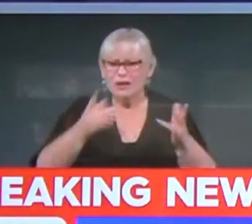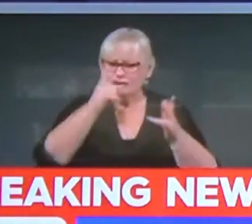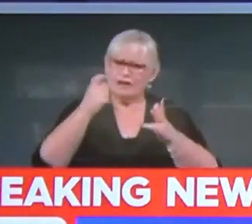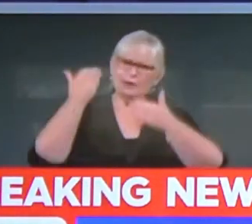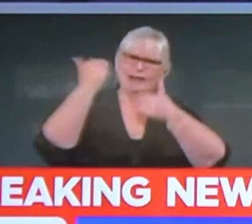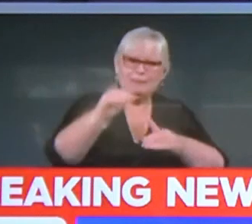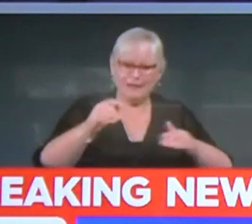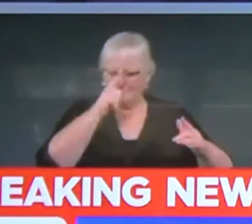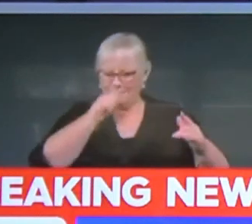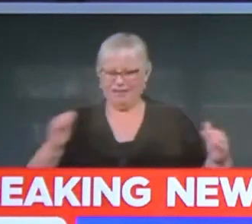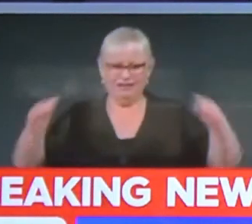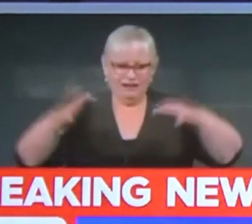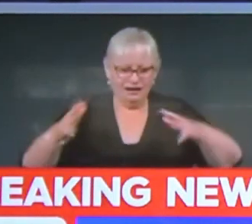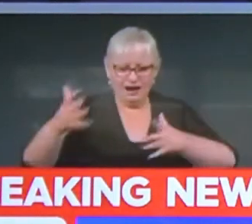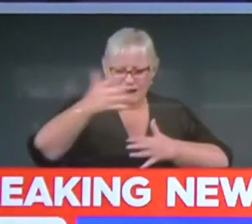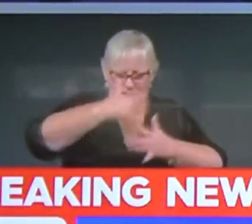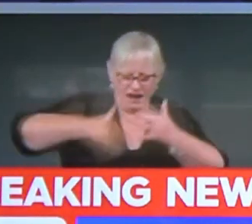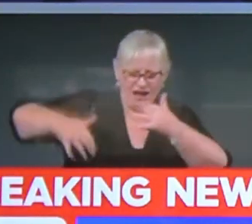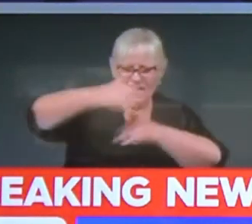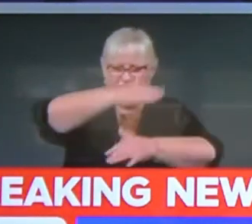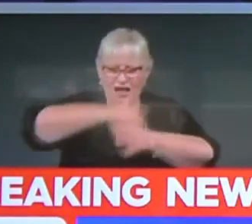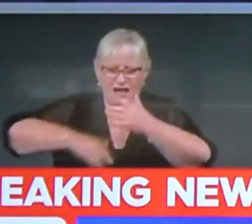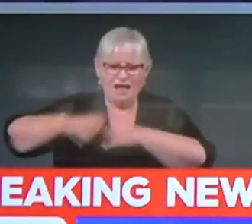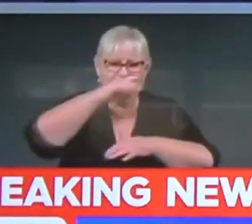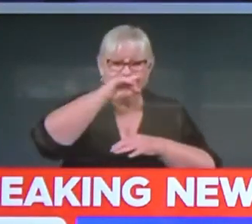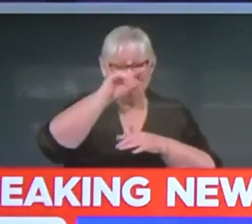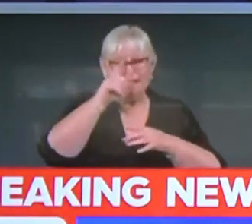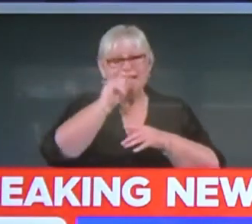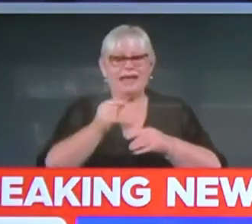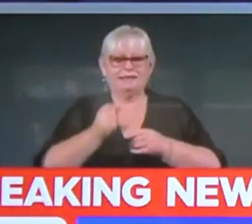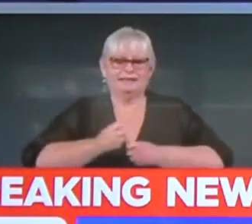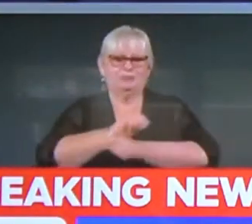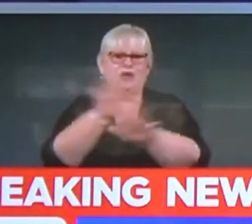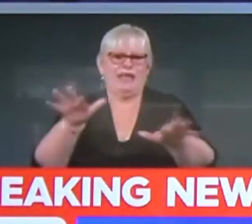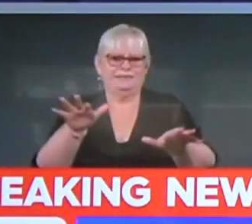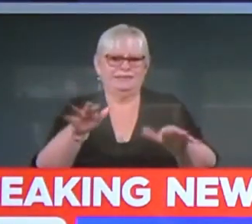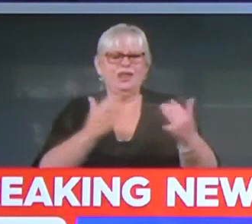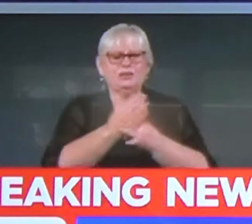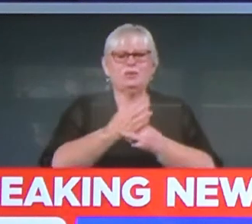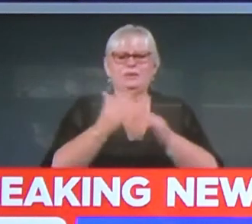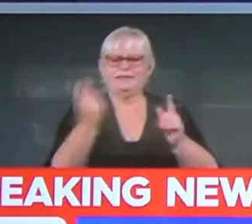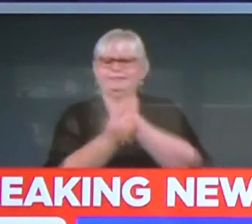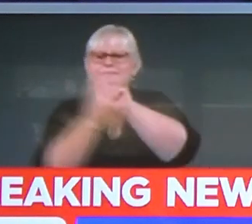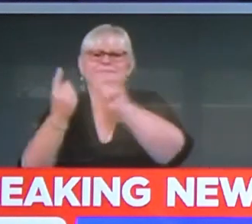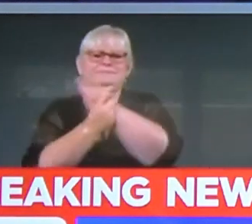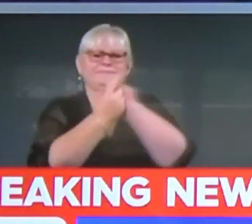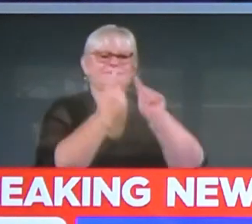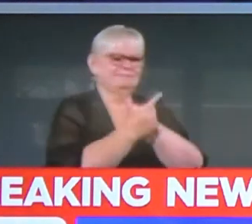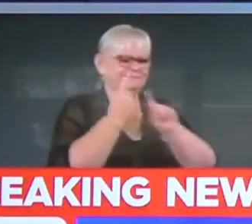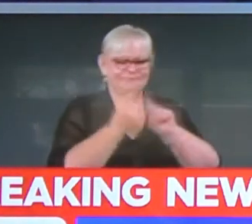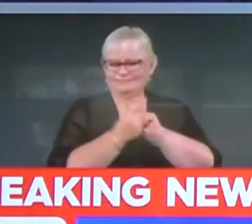limit the gathering of people in large numbers that can relate to the transmitting of the virus through those social interactions which are